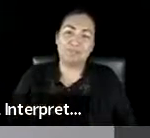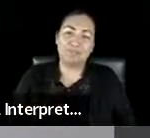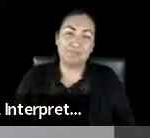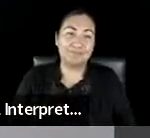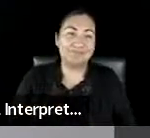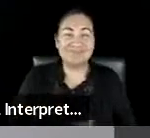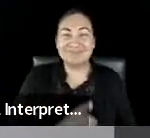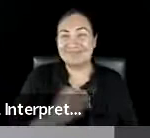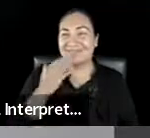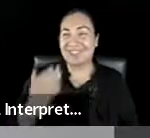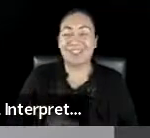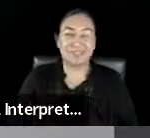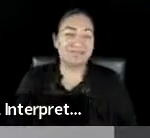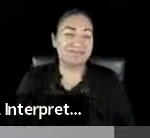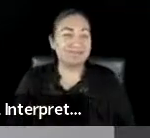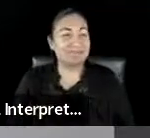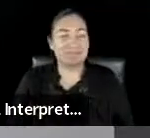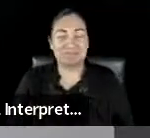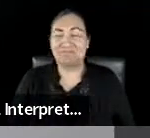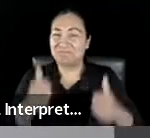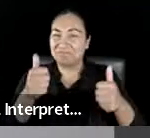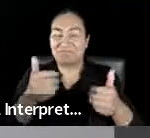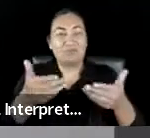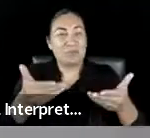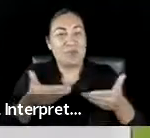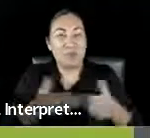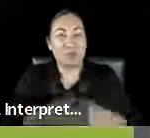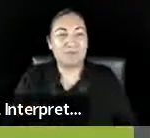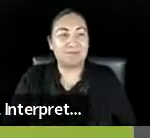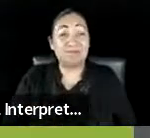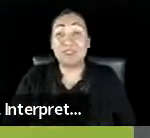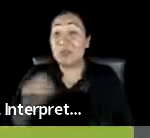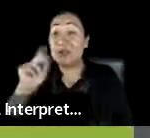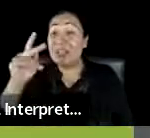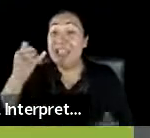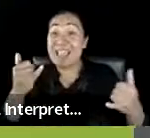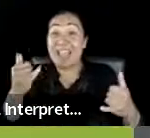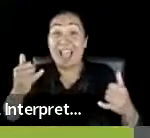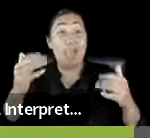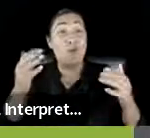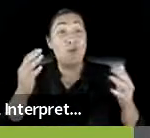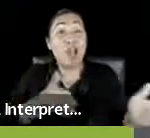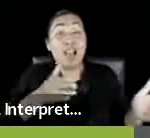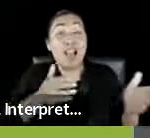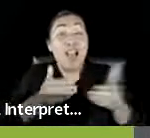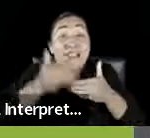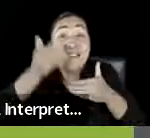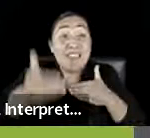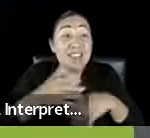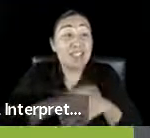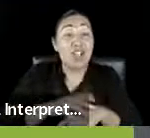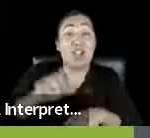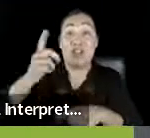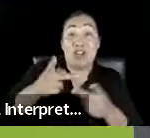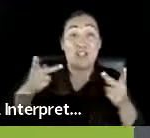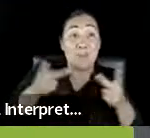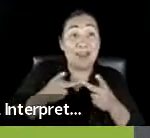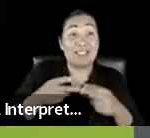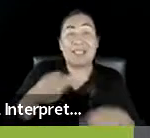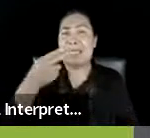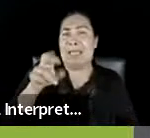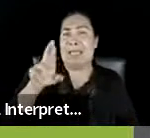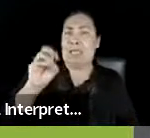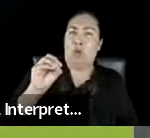Thank you. All right. You're very welcome. Thank you. All right, so now we're going to move on to the first place winner in the Hero in Each